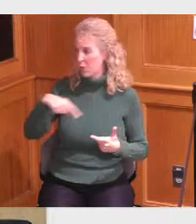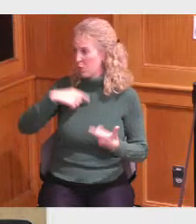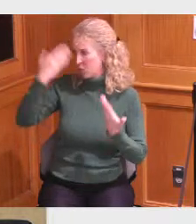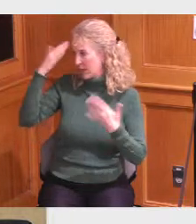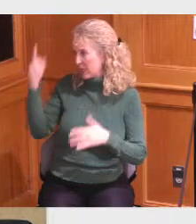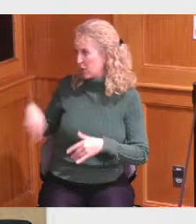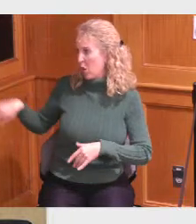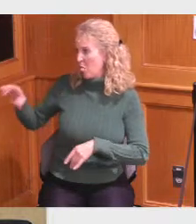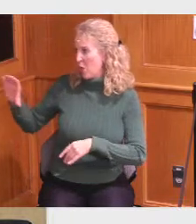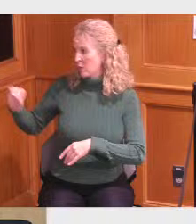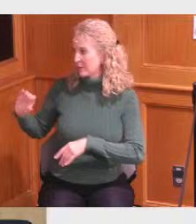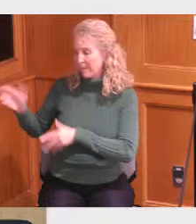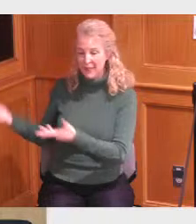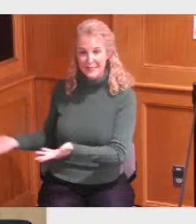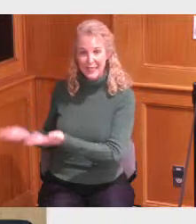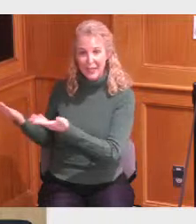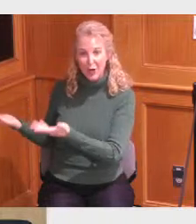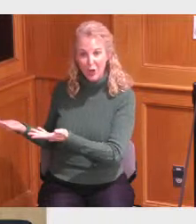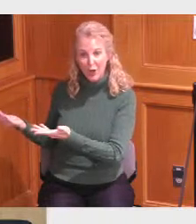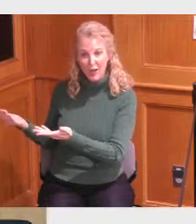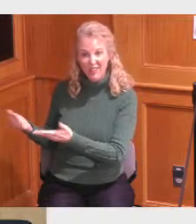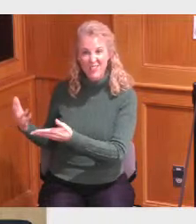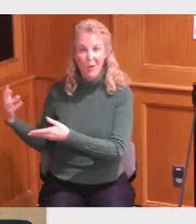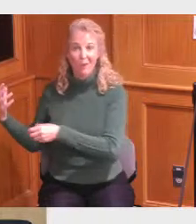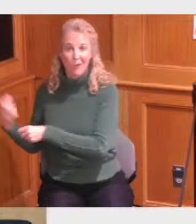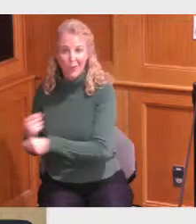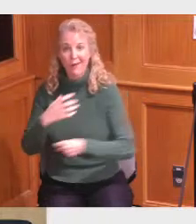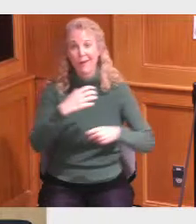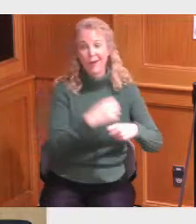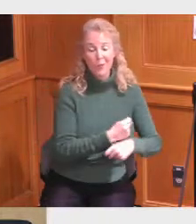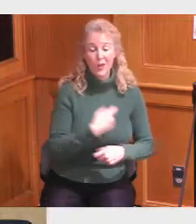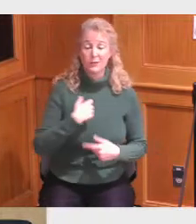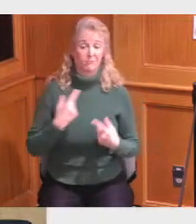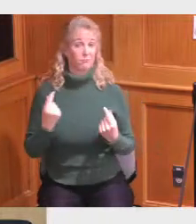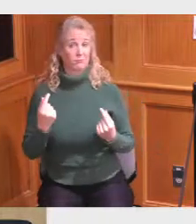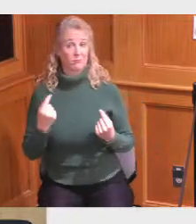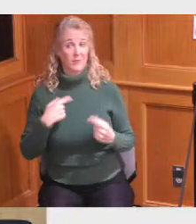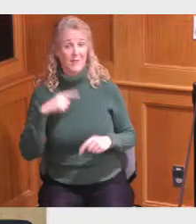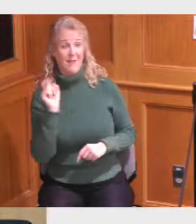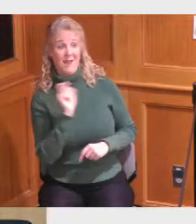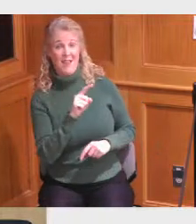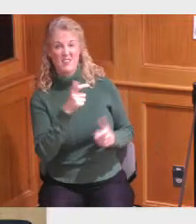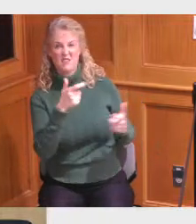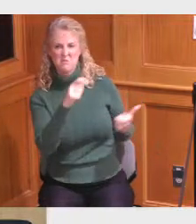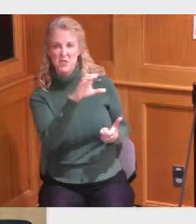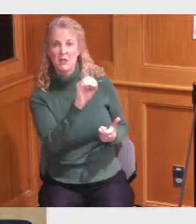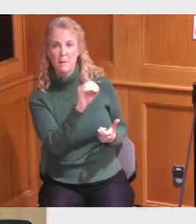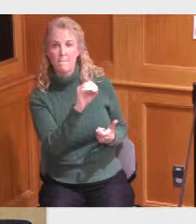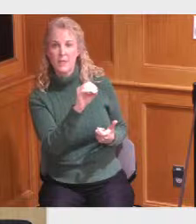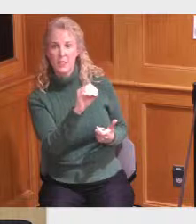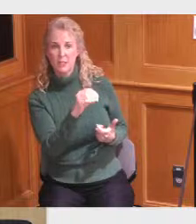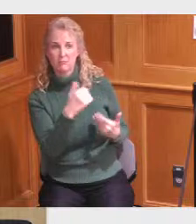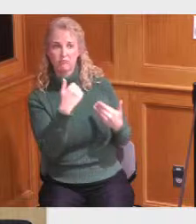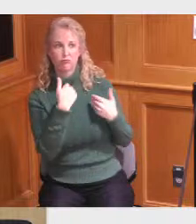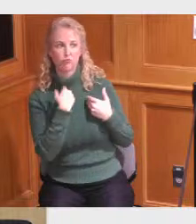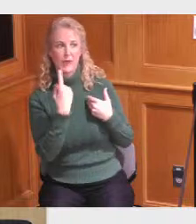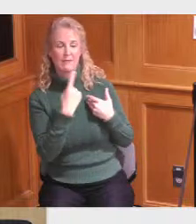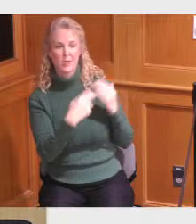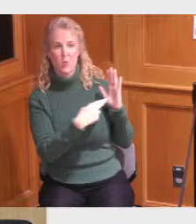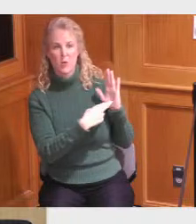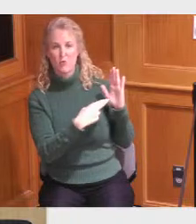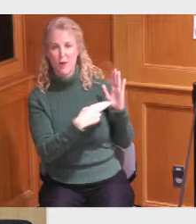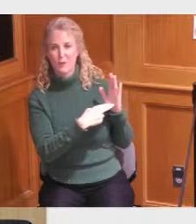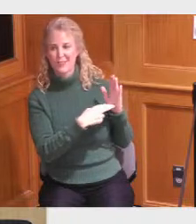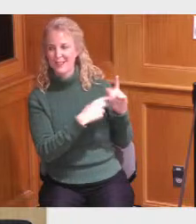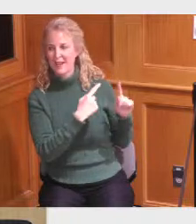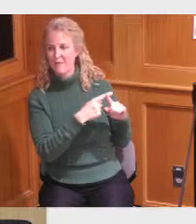here, a lot of them, okay. So, but what I did was I asked the primes later, and we have a representative here who's going to talk